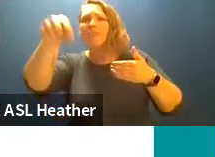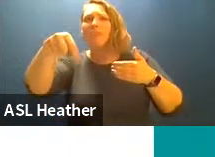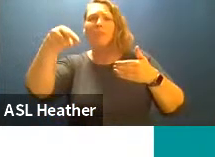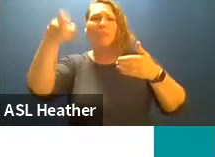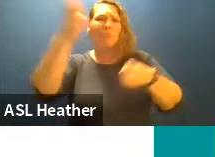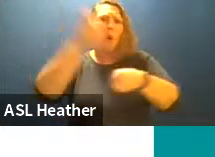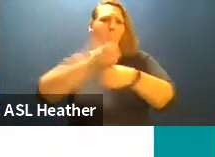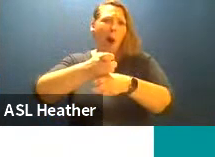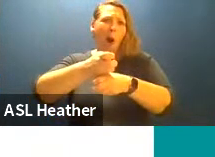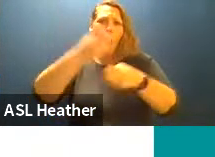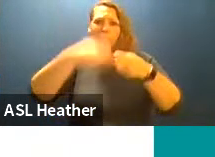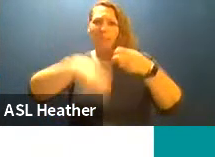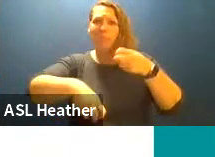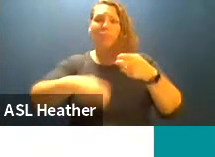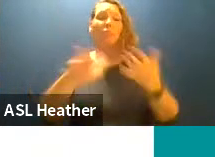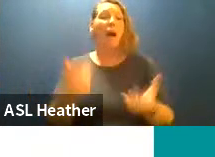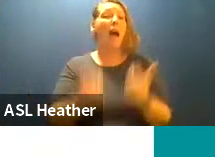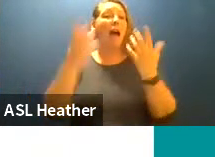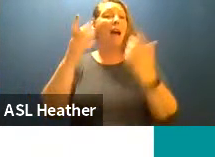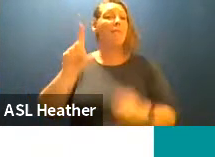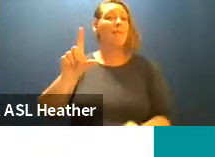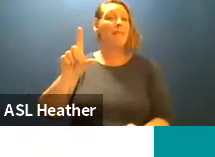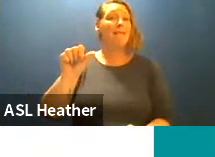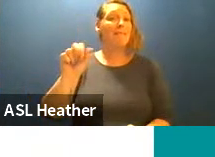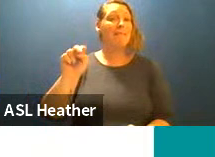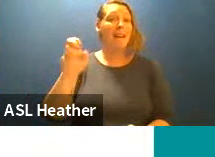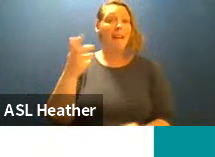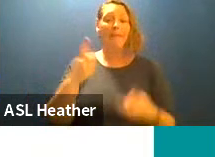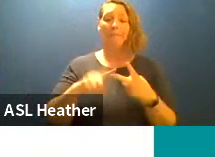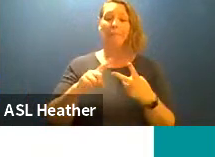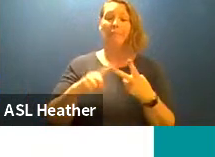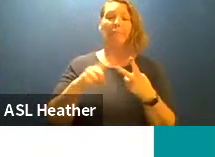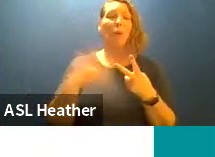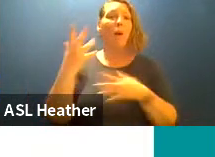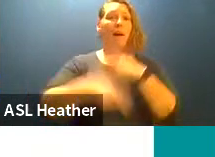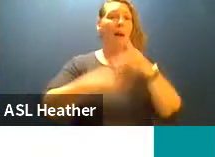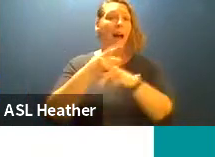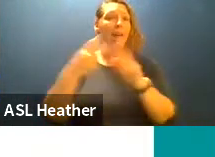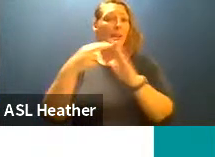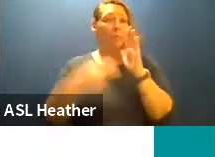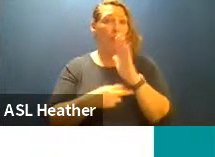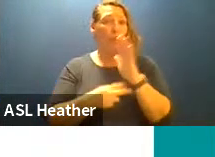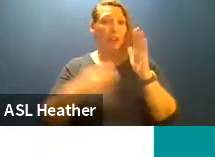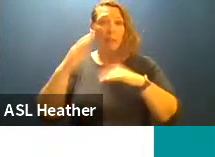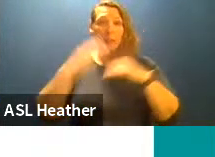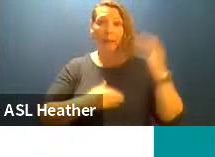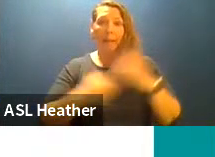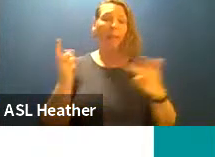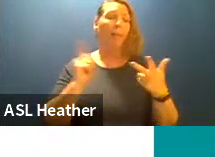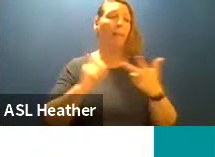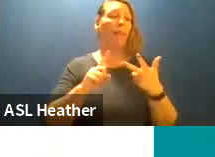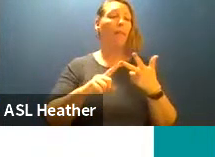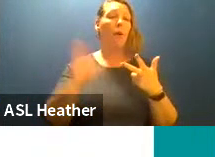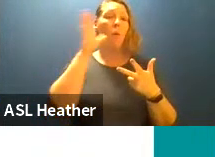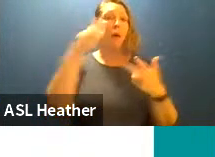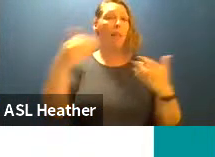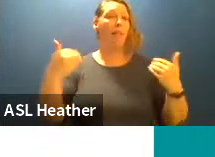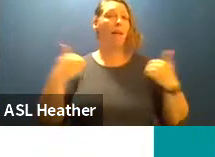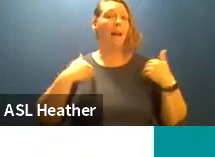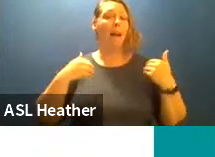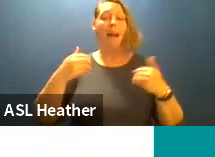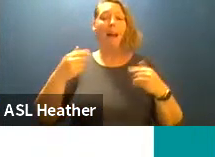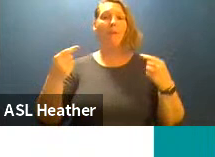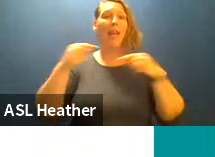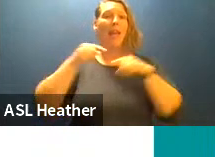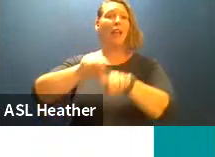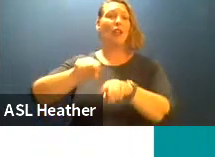talk about how many lanes are going to be across the bridge, what type of bridge is going to be built, will there be an interchange for Hayden